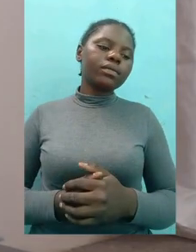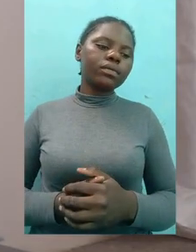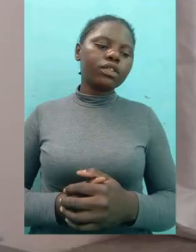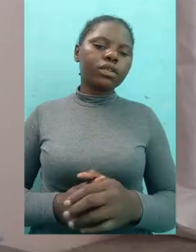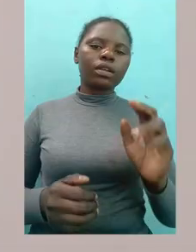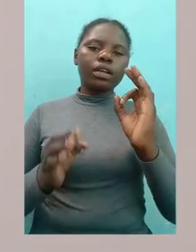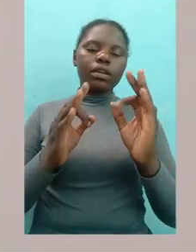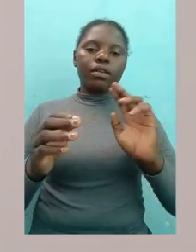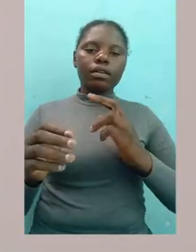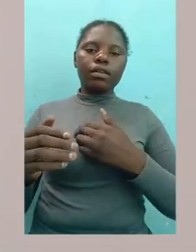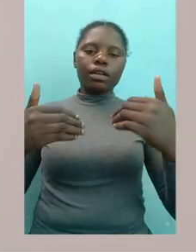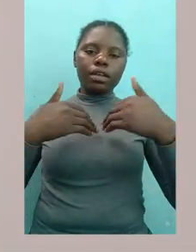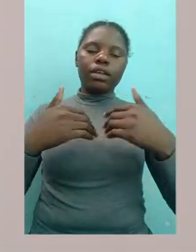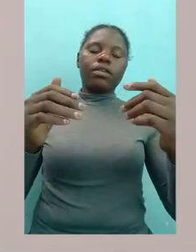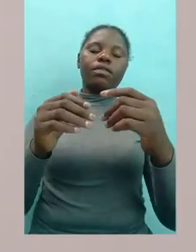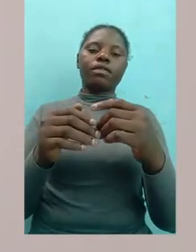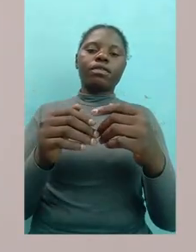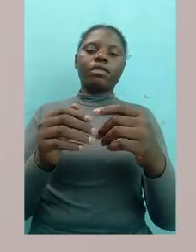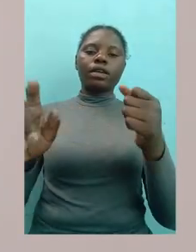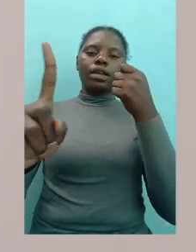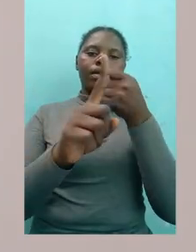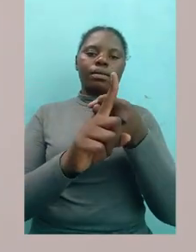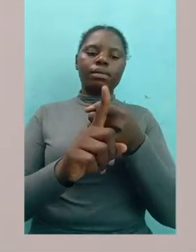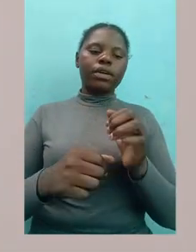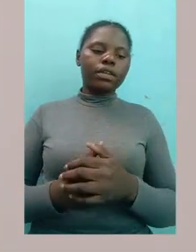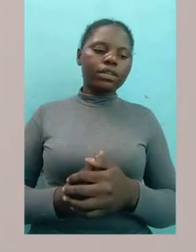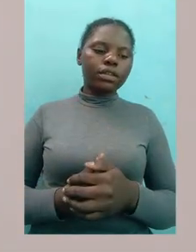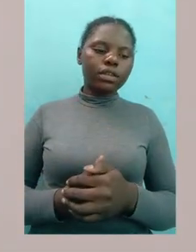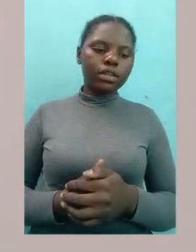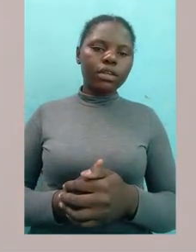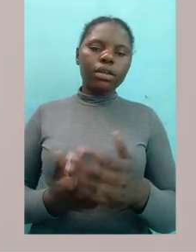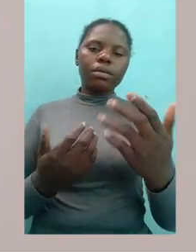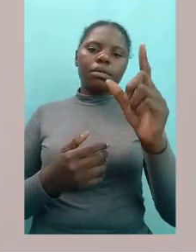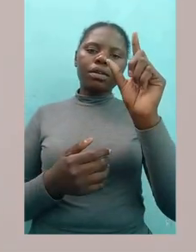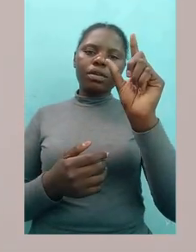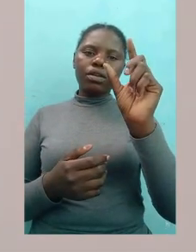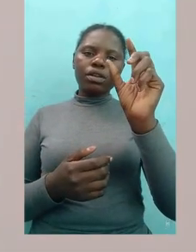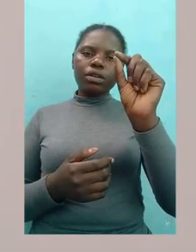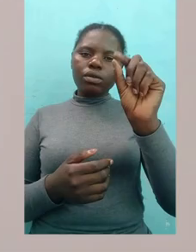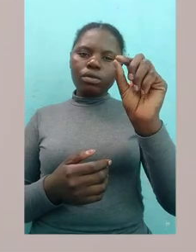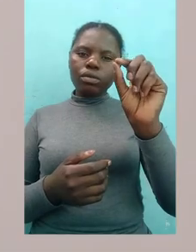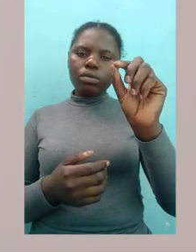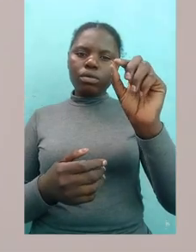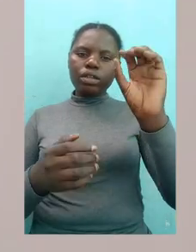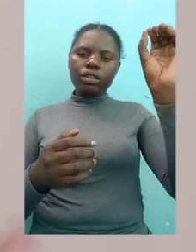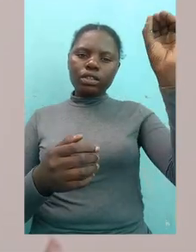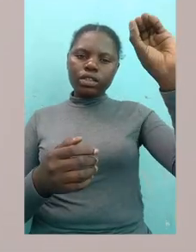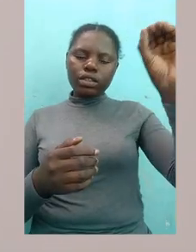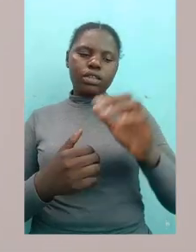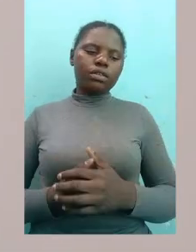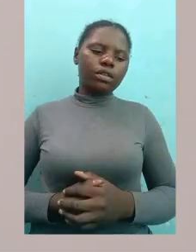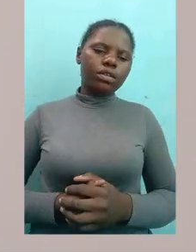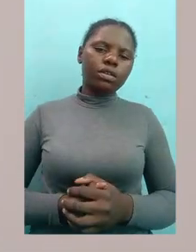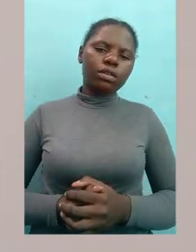That won't have an impact for us. That wouldn't be minimal. So temperature exceeding 20 degrees today would appear in the green box. That's